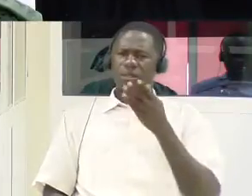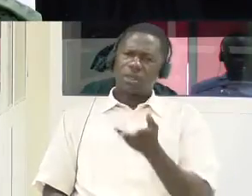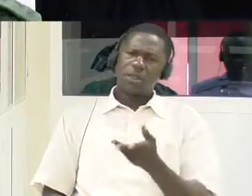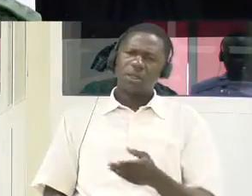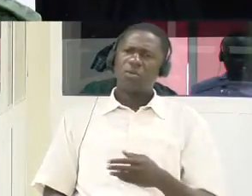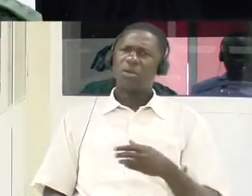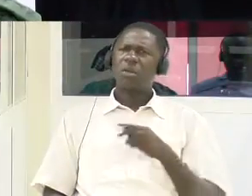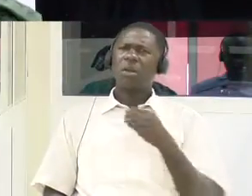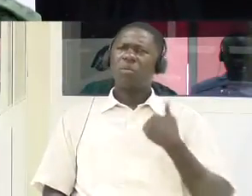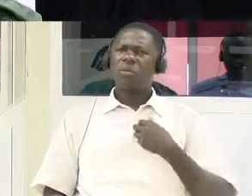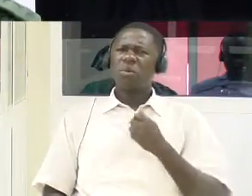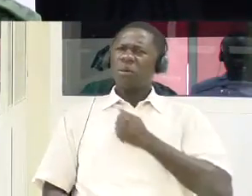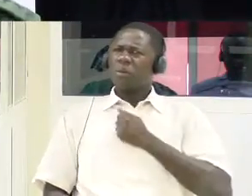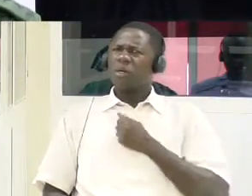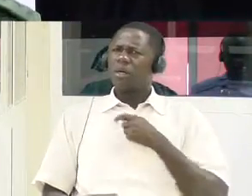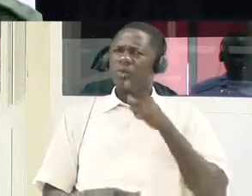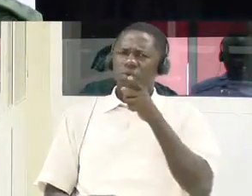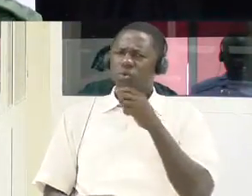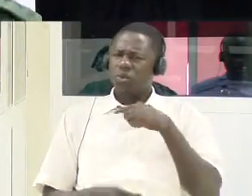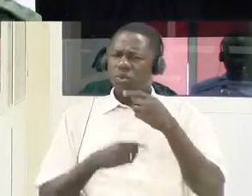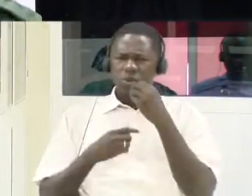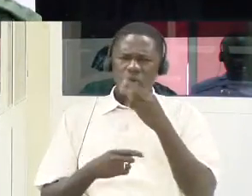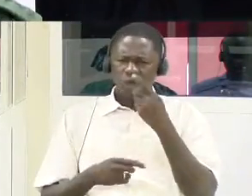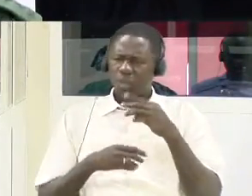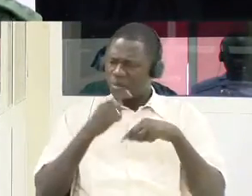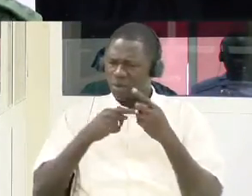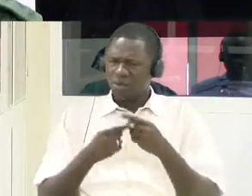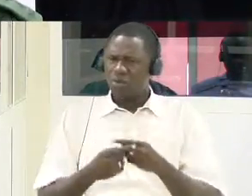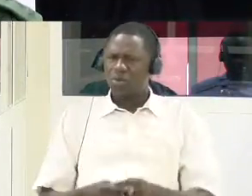about against the country, against Gambia,